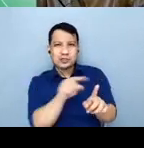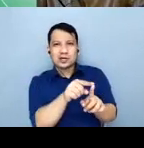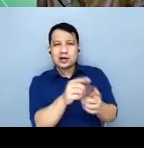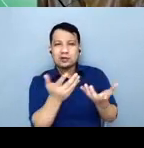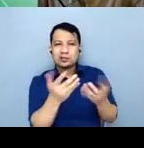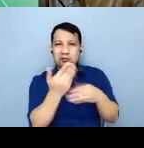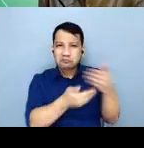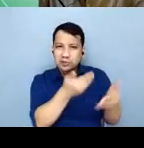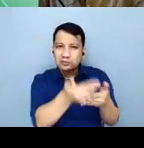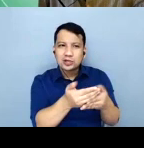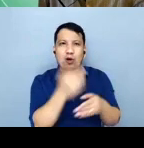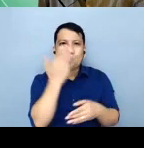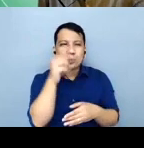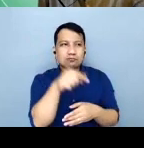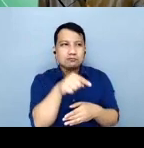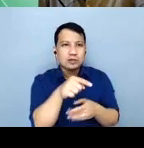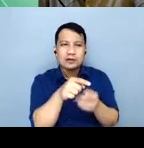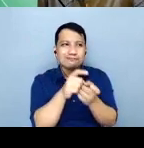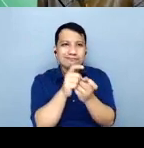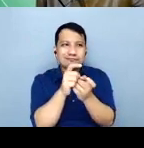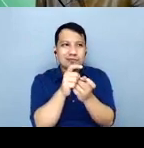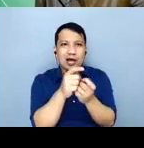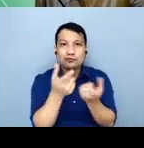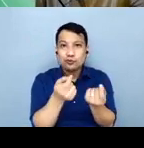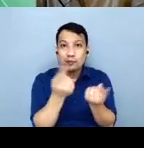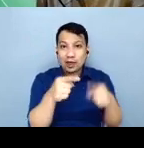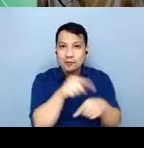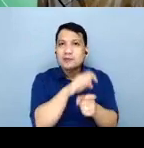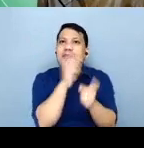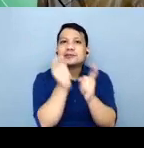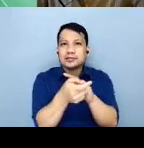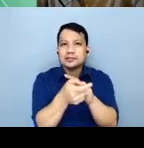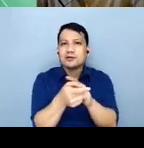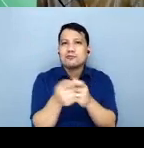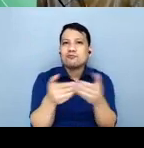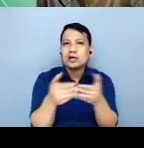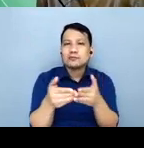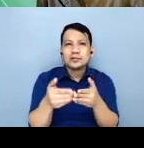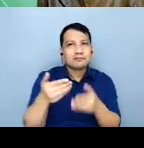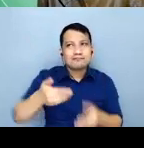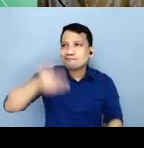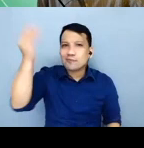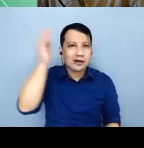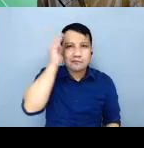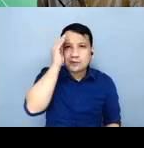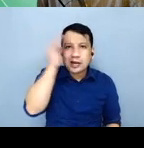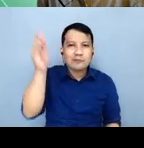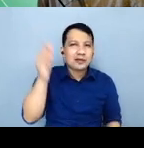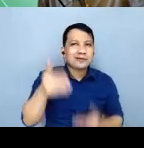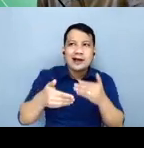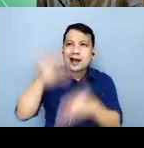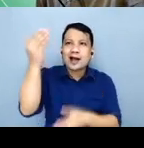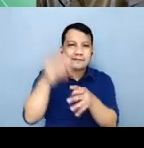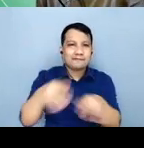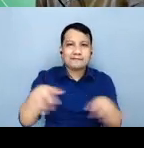And it changes the idea that you can have high concept, high value products